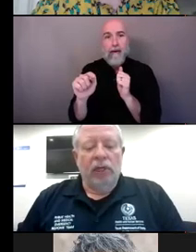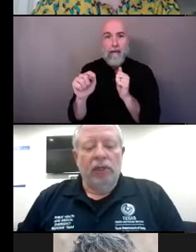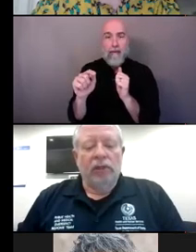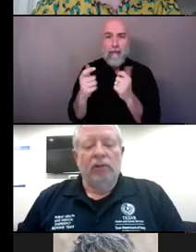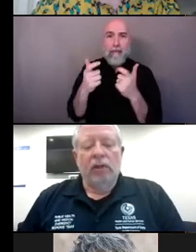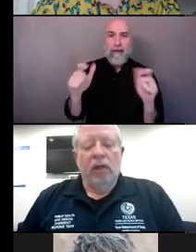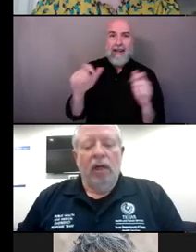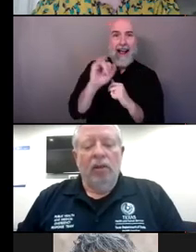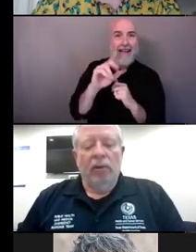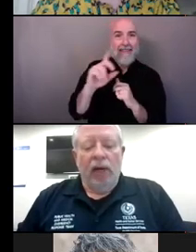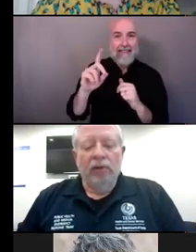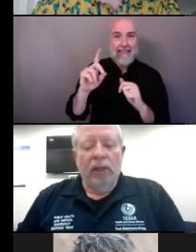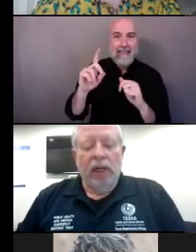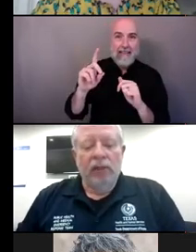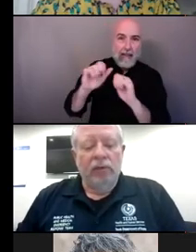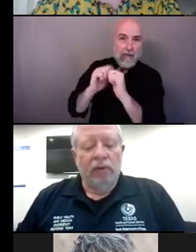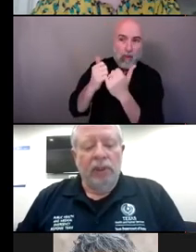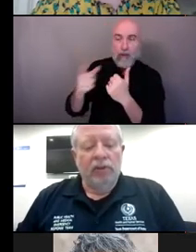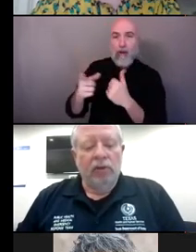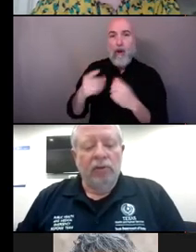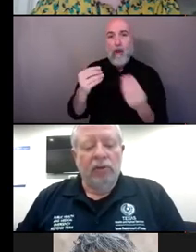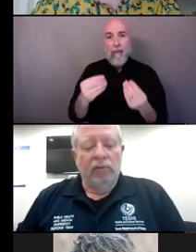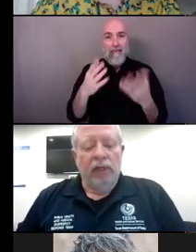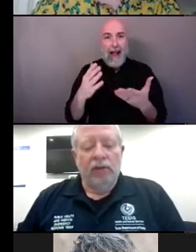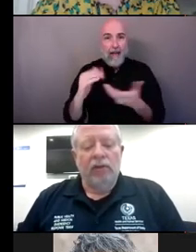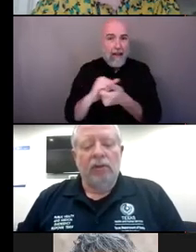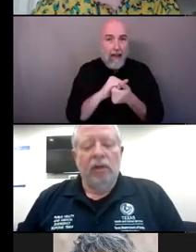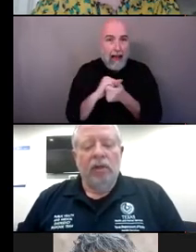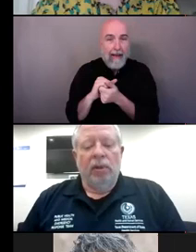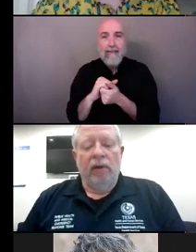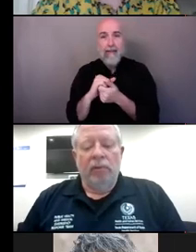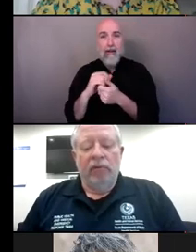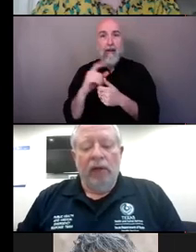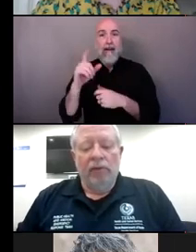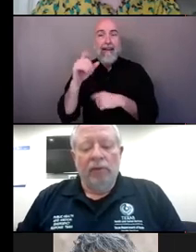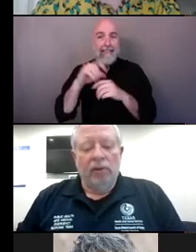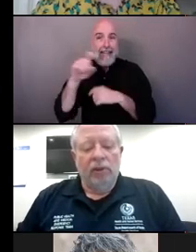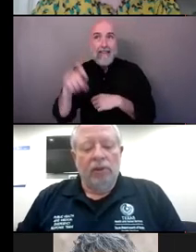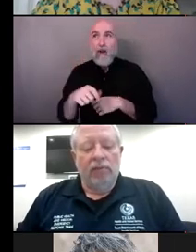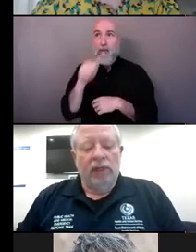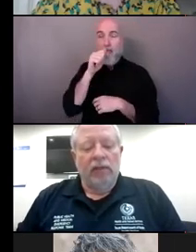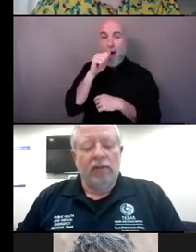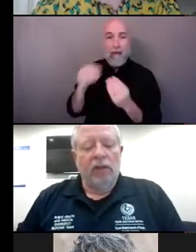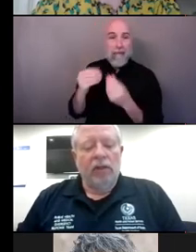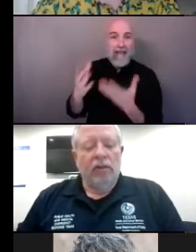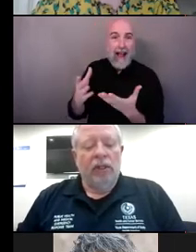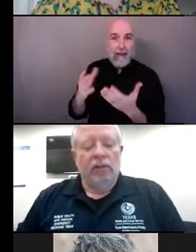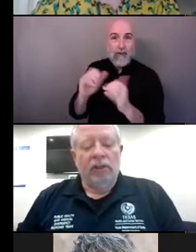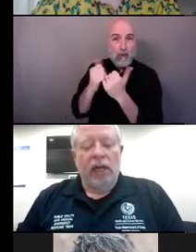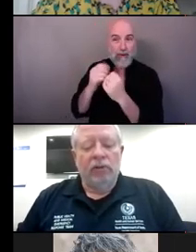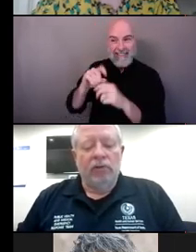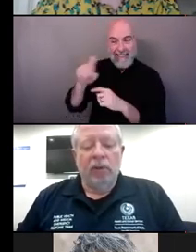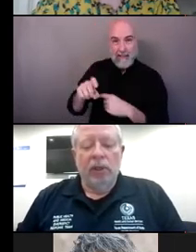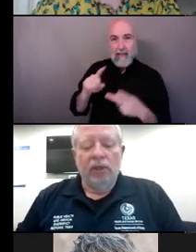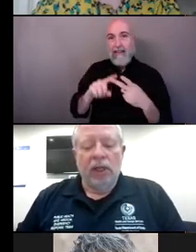IDD associations, the Providers Alliance for Community Services of Texas, the Private Providers Association of Texas, the